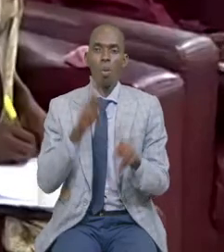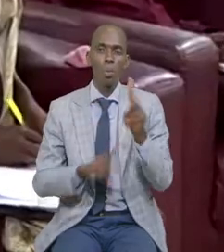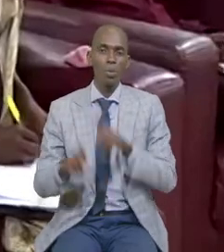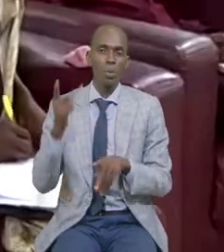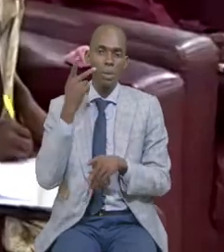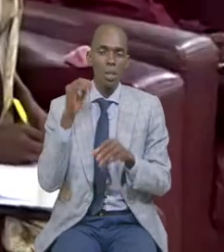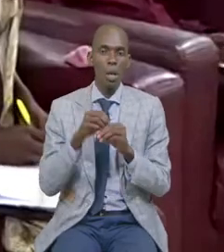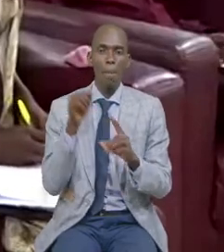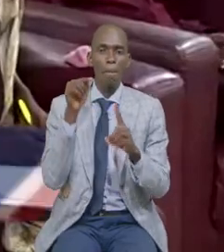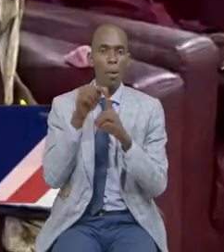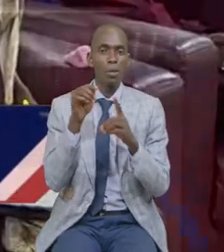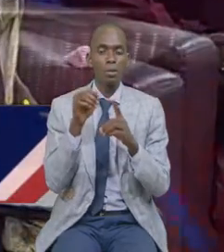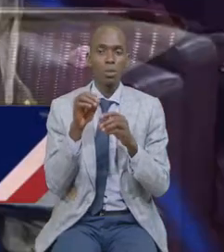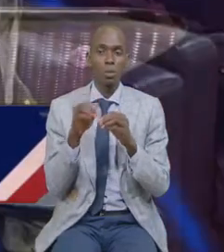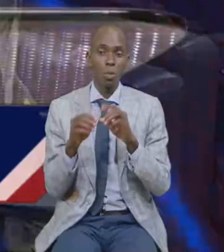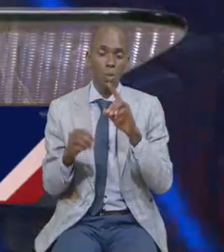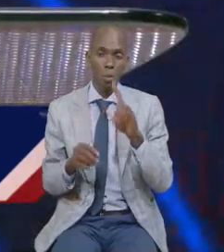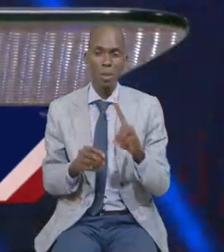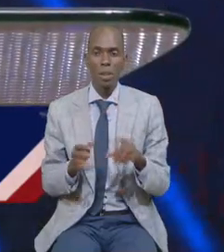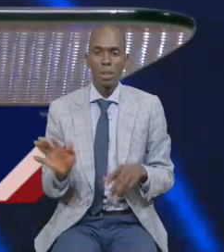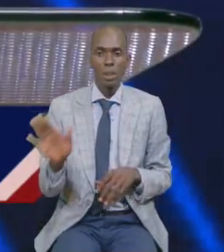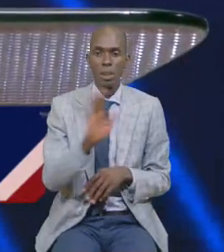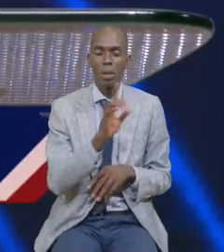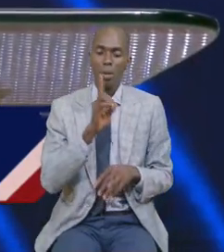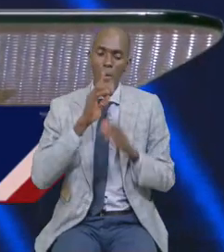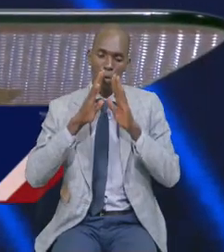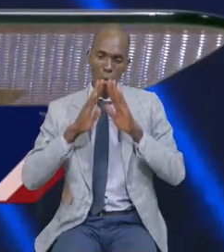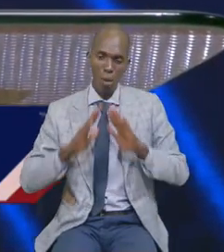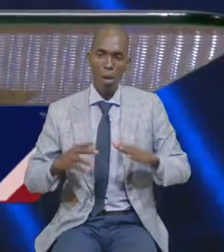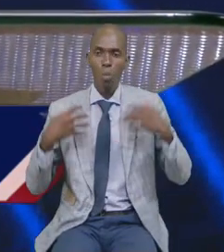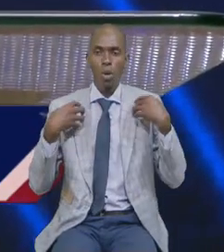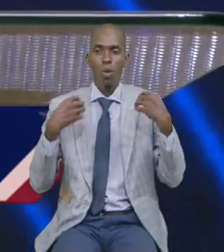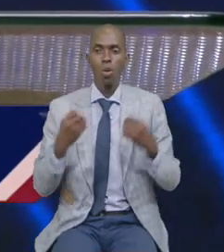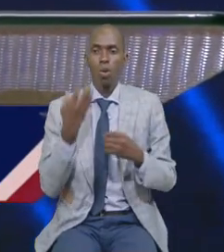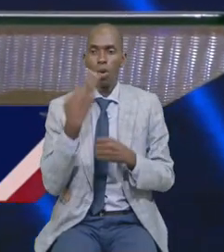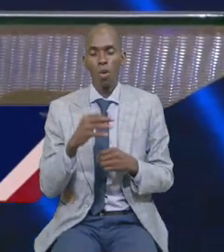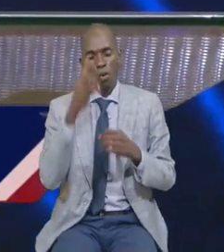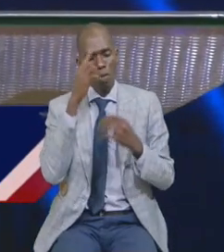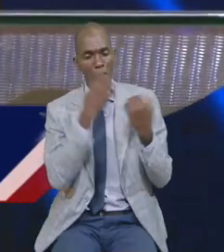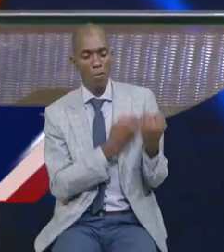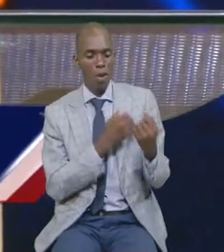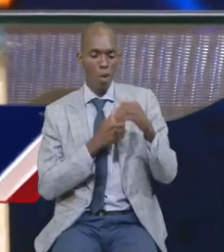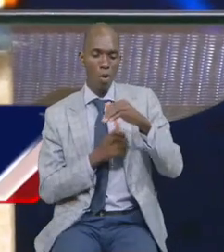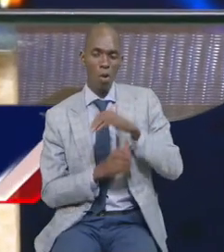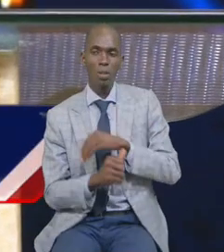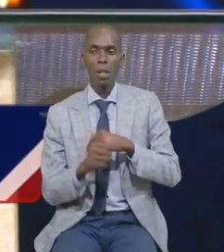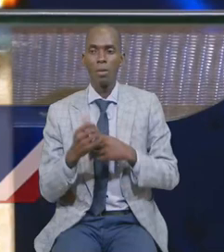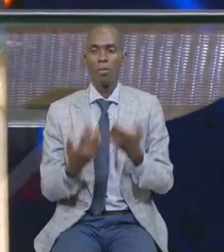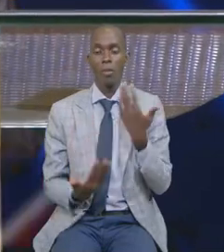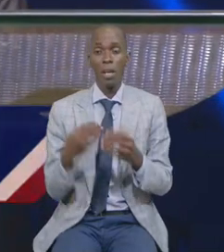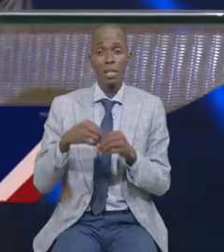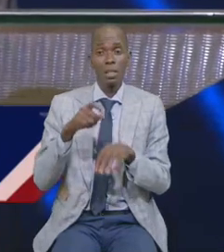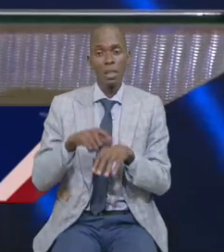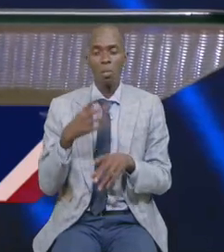Number one, there come courage of faith under fire. In Daniel chapter